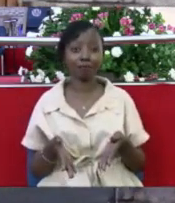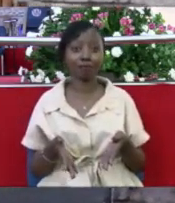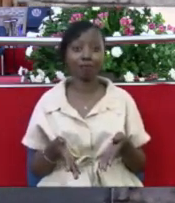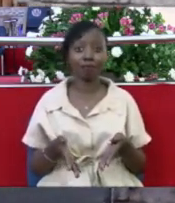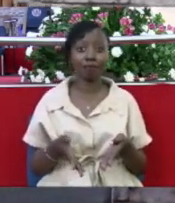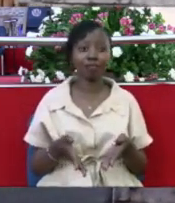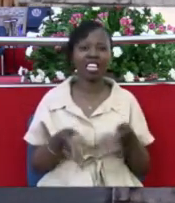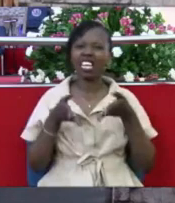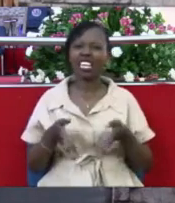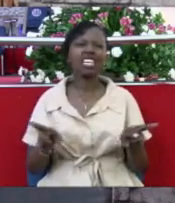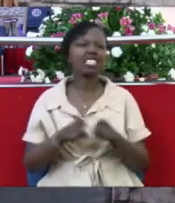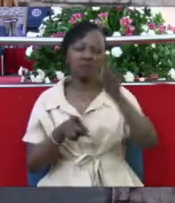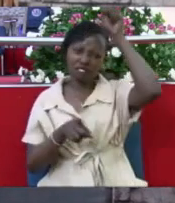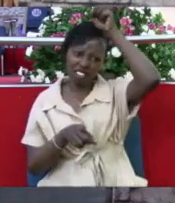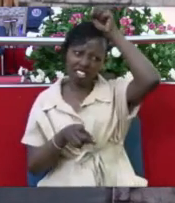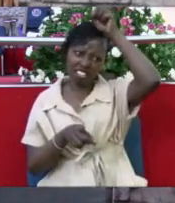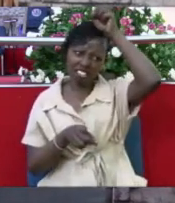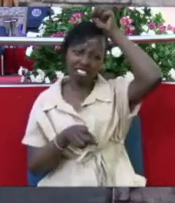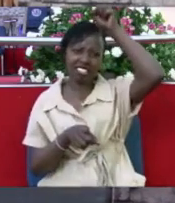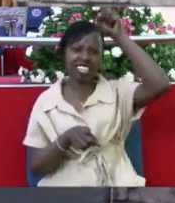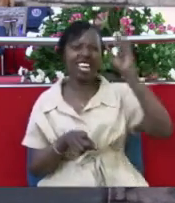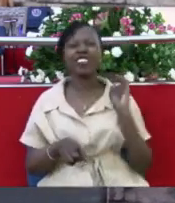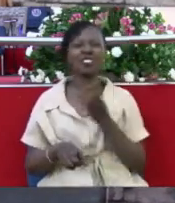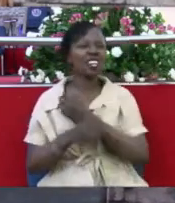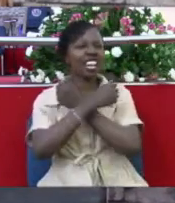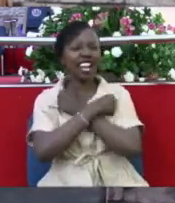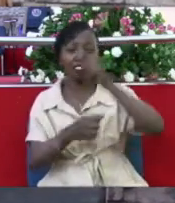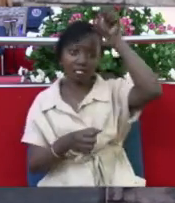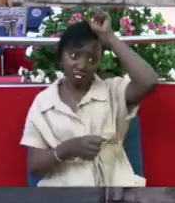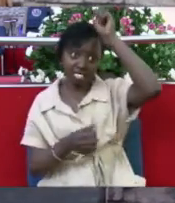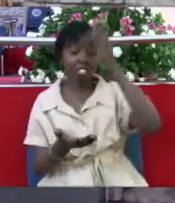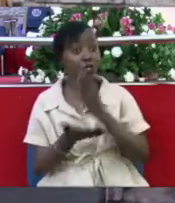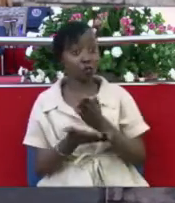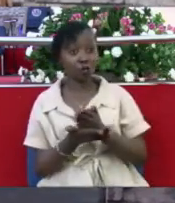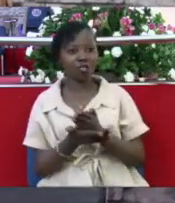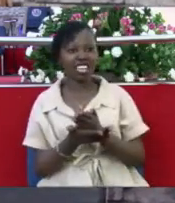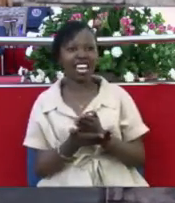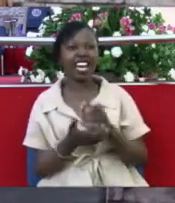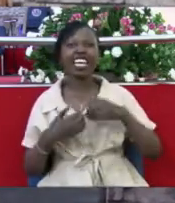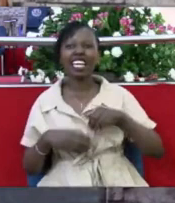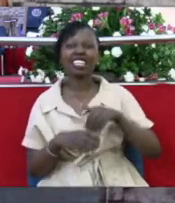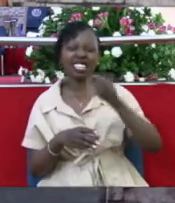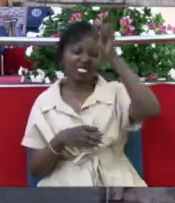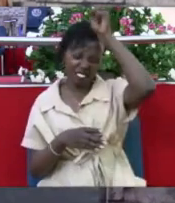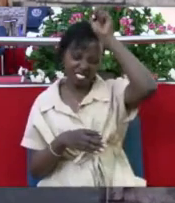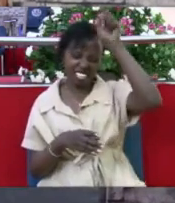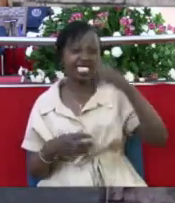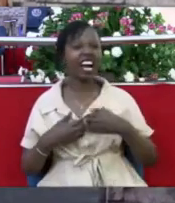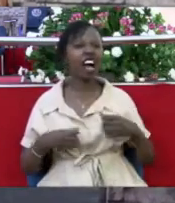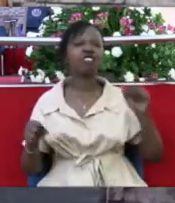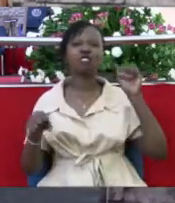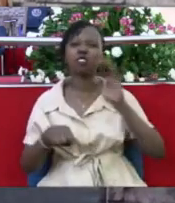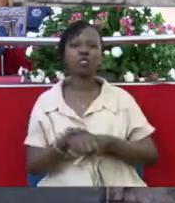Tunaita huku ushago. Ushago. Na tunapenda ushago. Si ushago kuna mambo mzuri? Mtu akitoka ushago anabeba